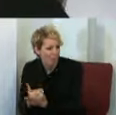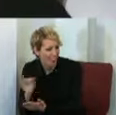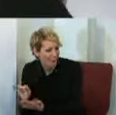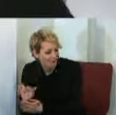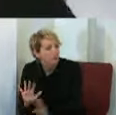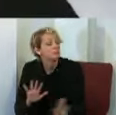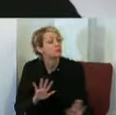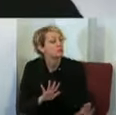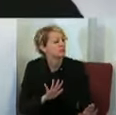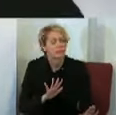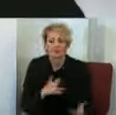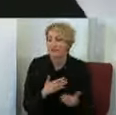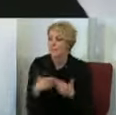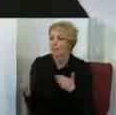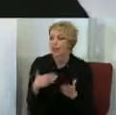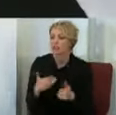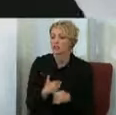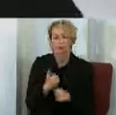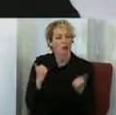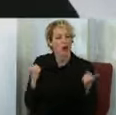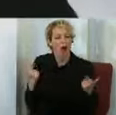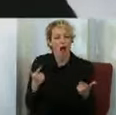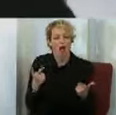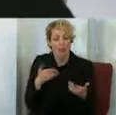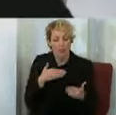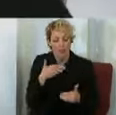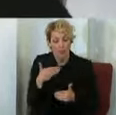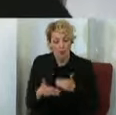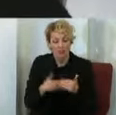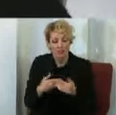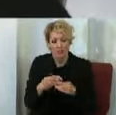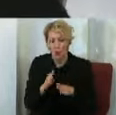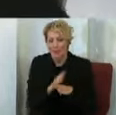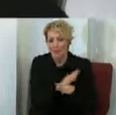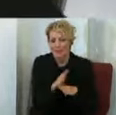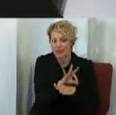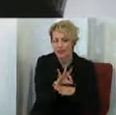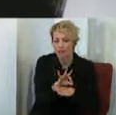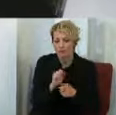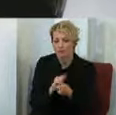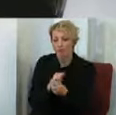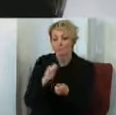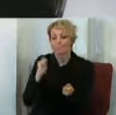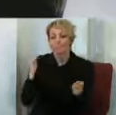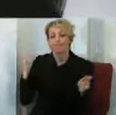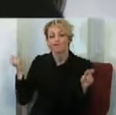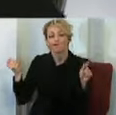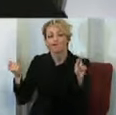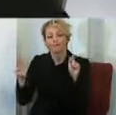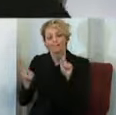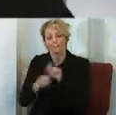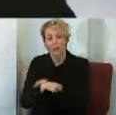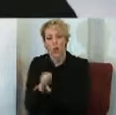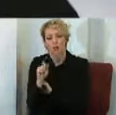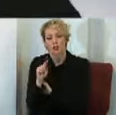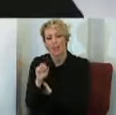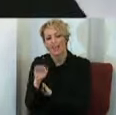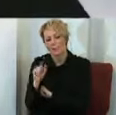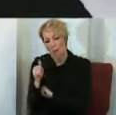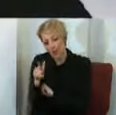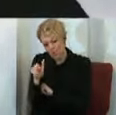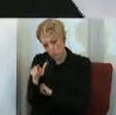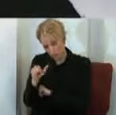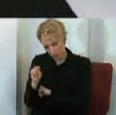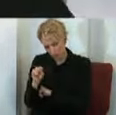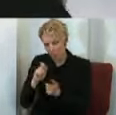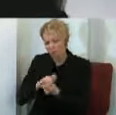We are all in the transformation business. I ask you, God, to be with each and every one of us, to allow